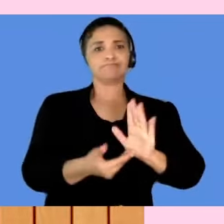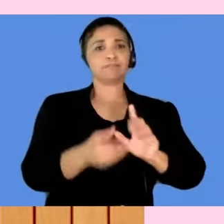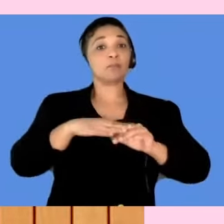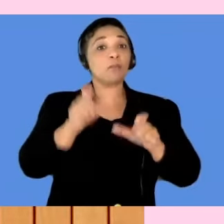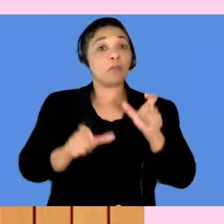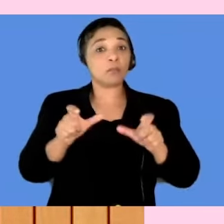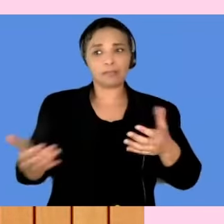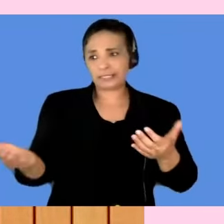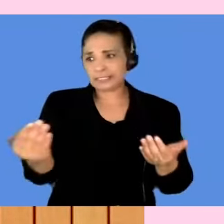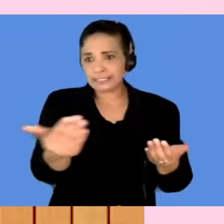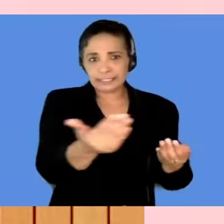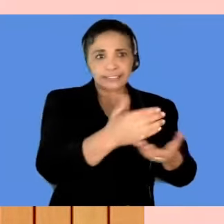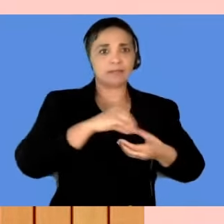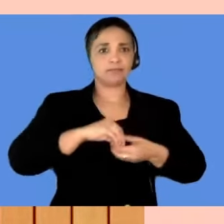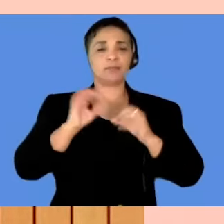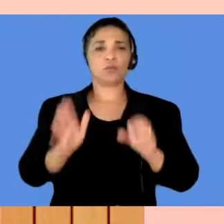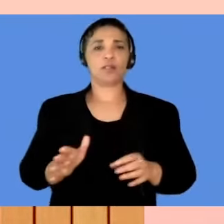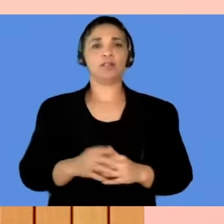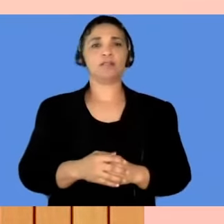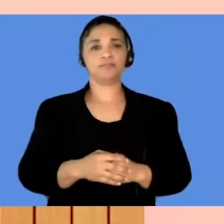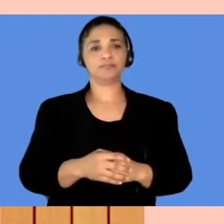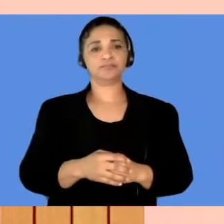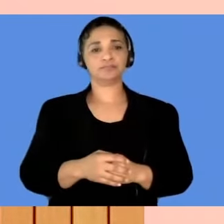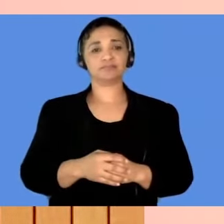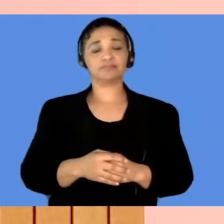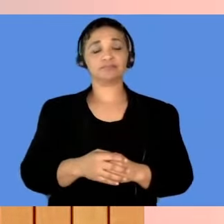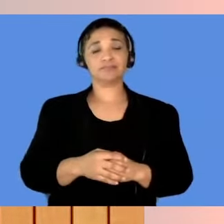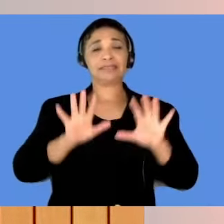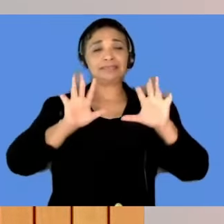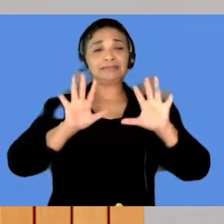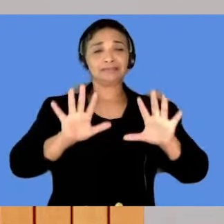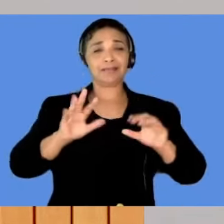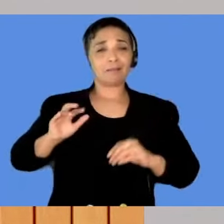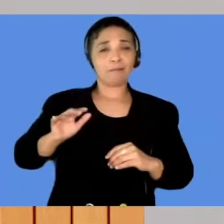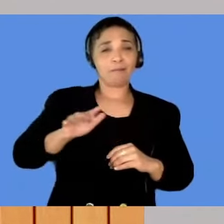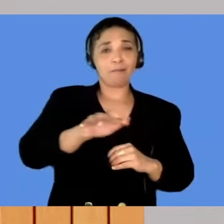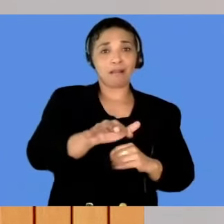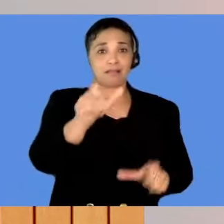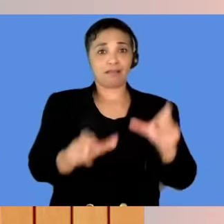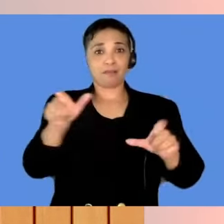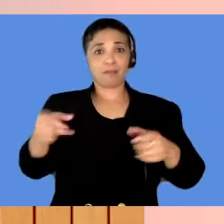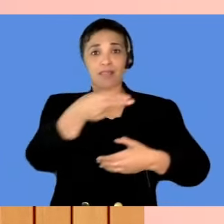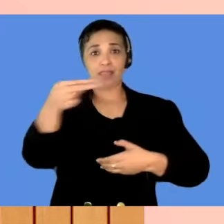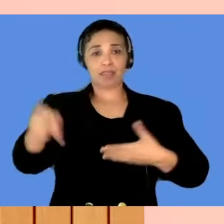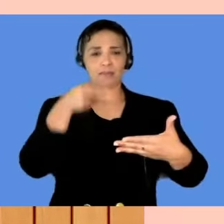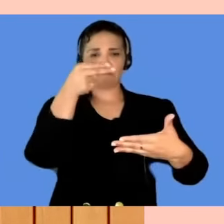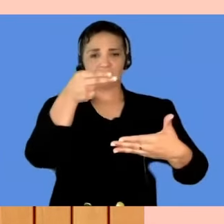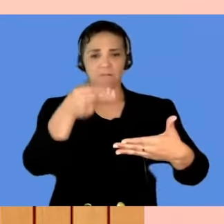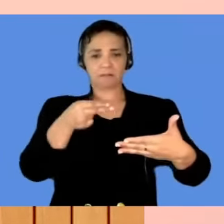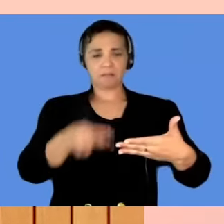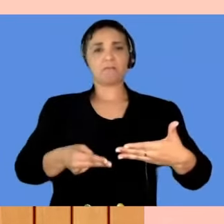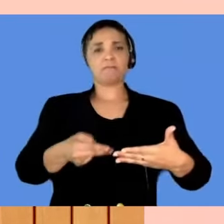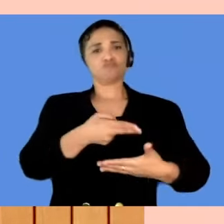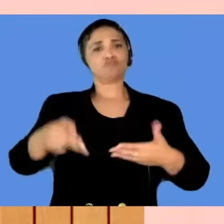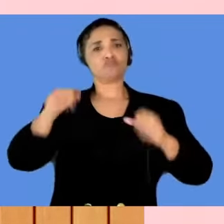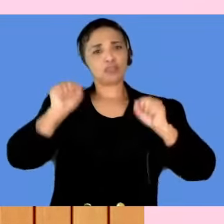10 million registered voters. I think 10 million voters can decide who will form government. And I don't